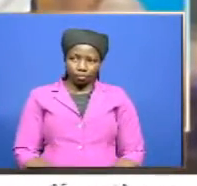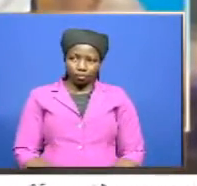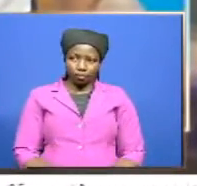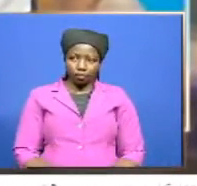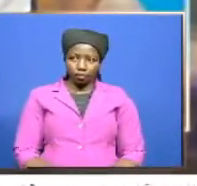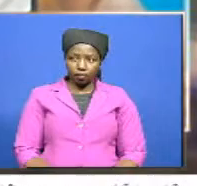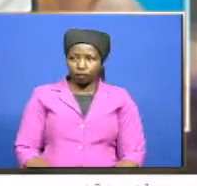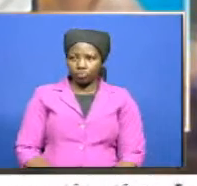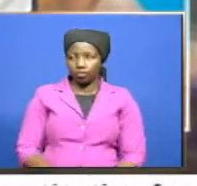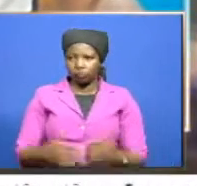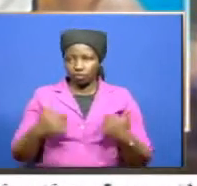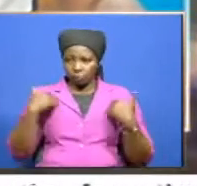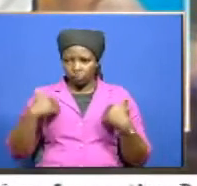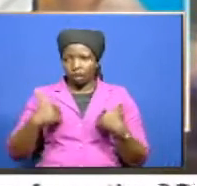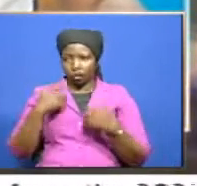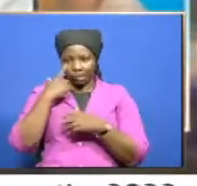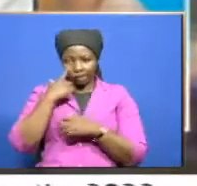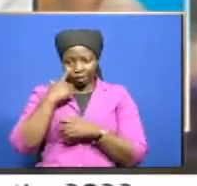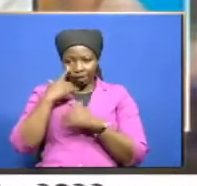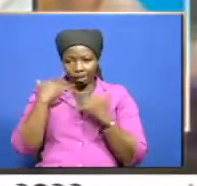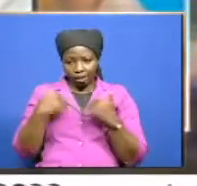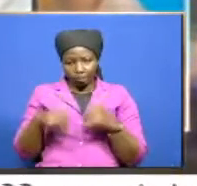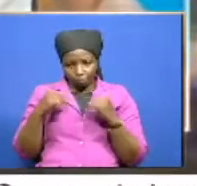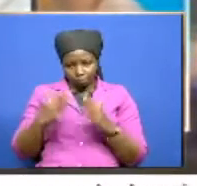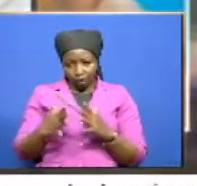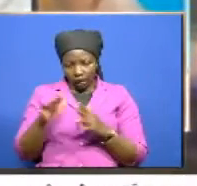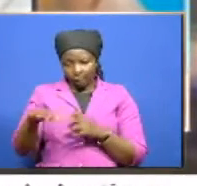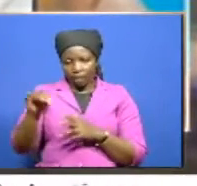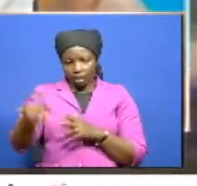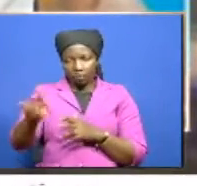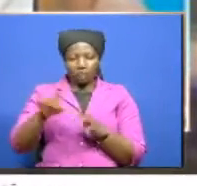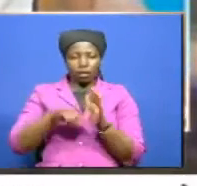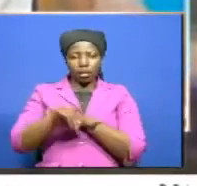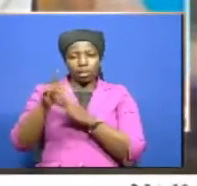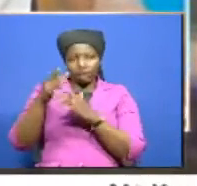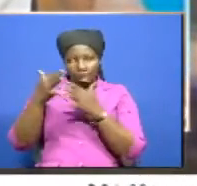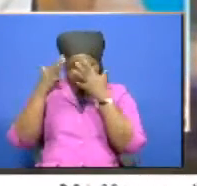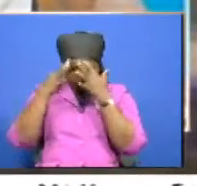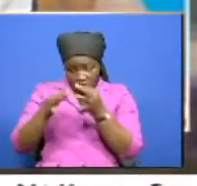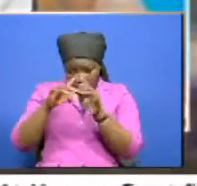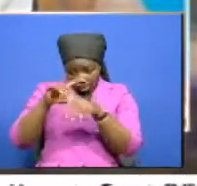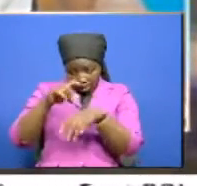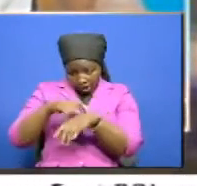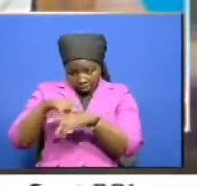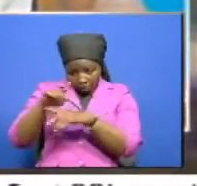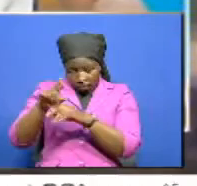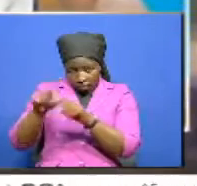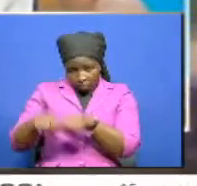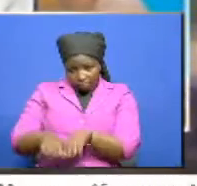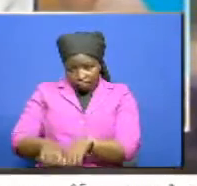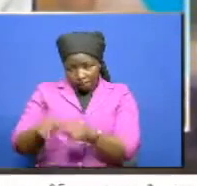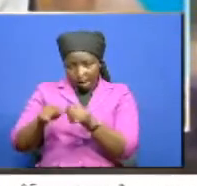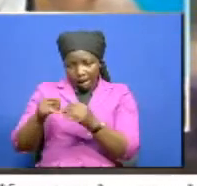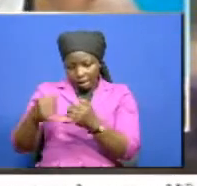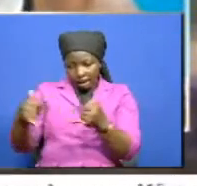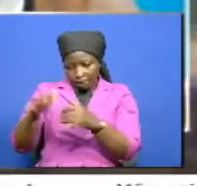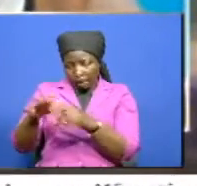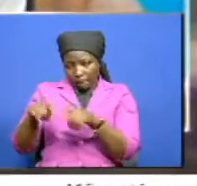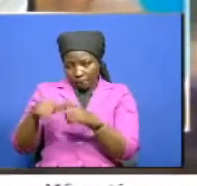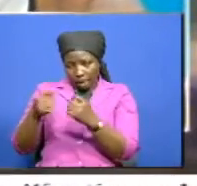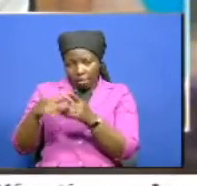I see that players are finding themselves in a decision when they break, when the line break, there's always the